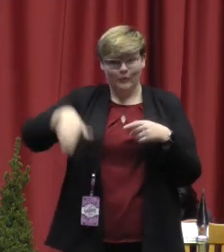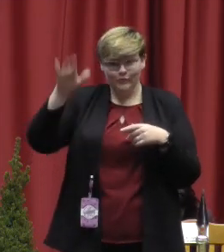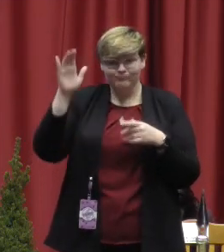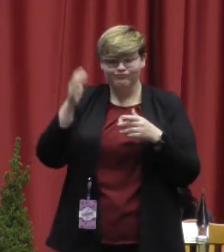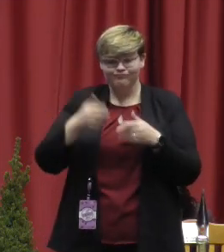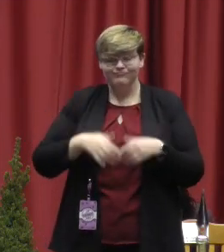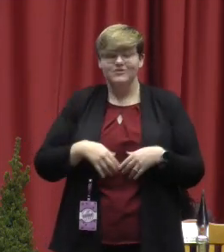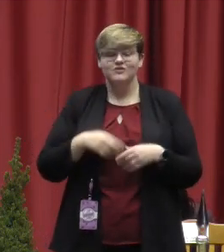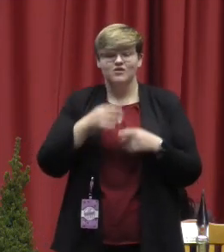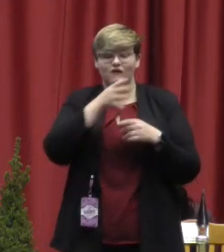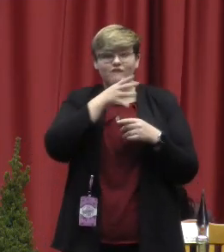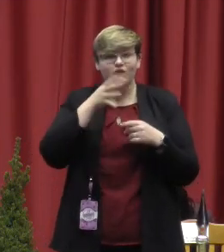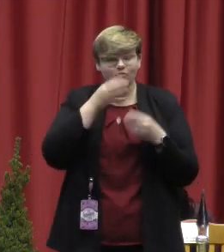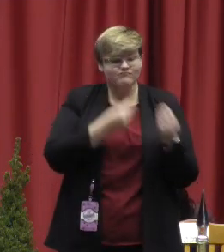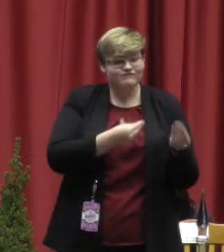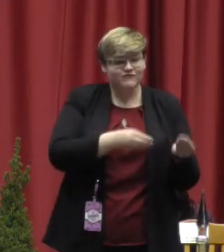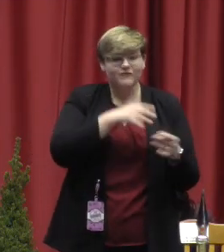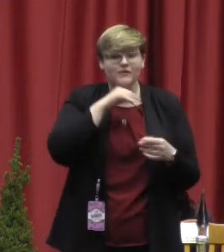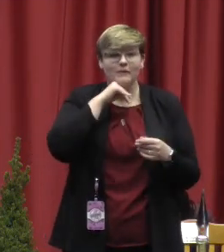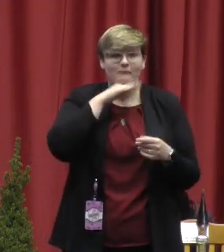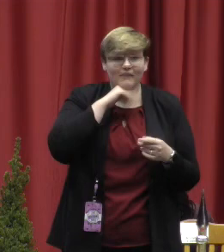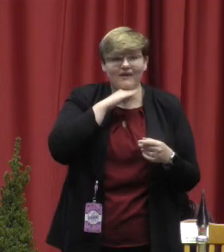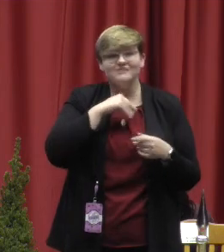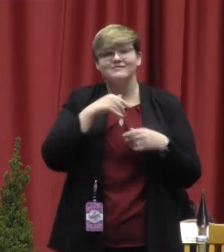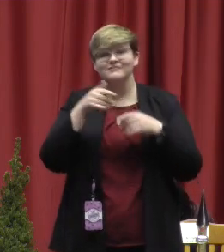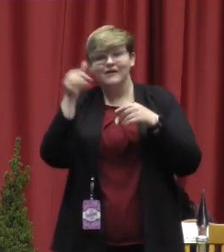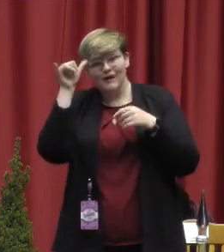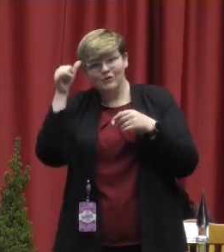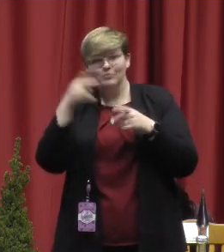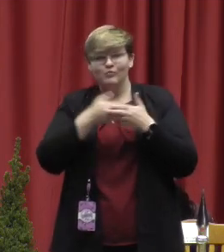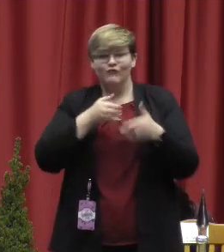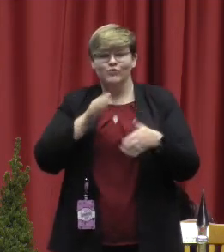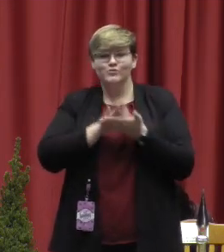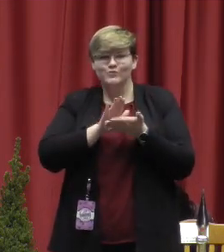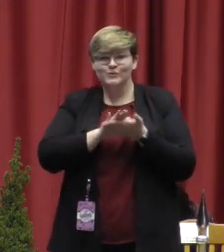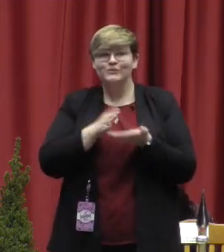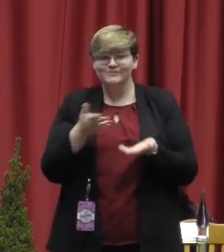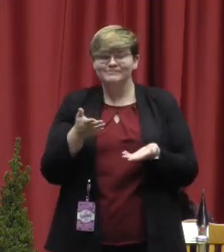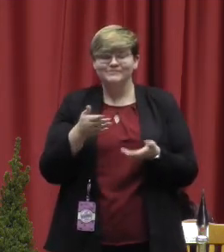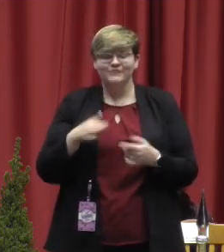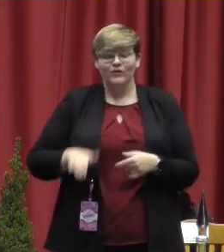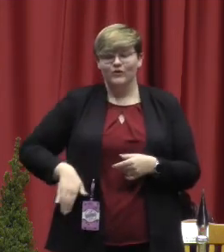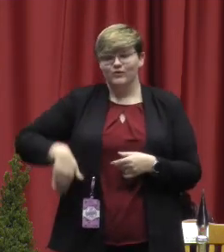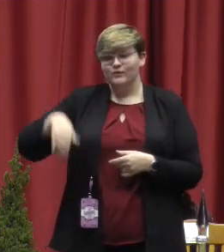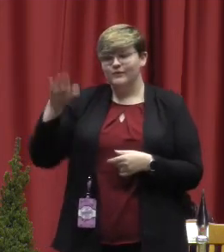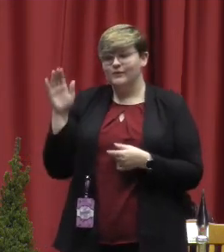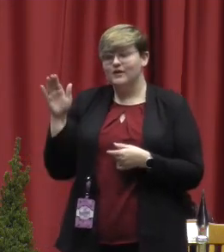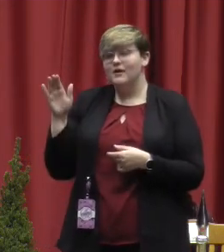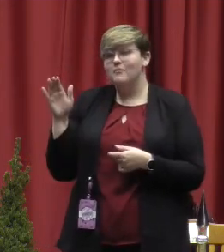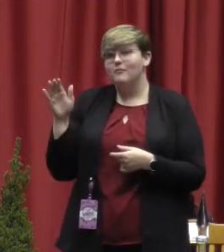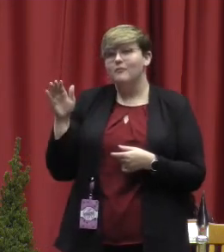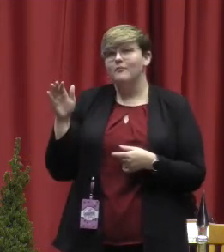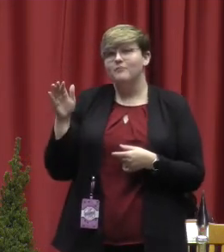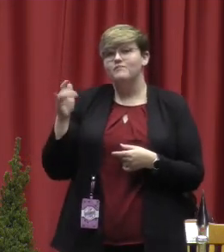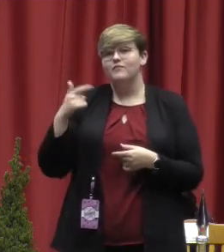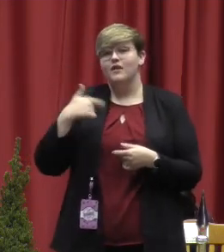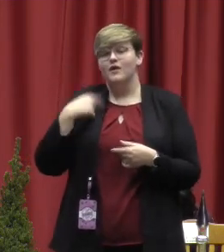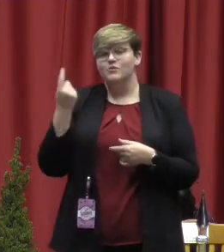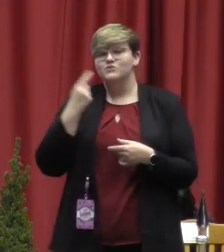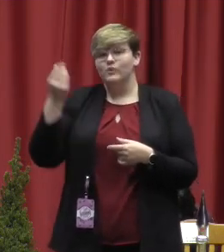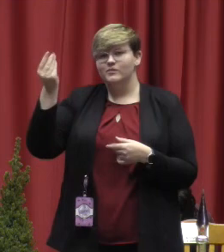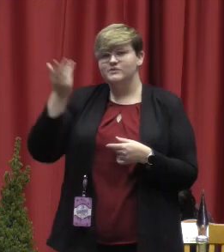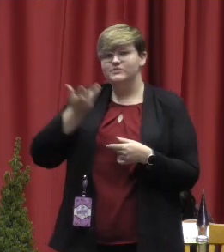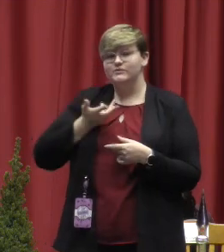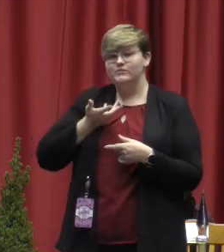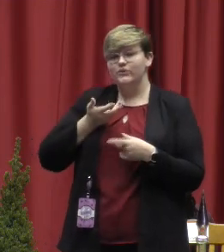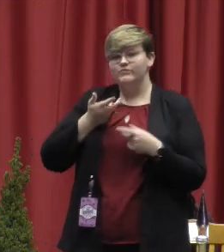talking feeding pigs and cows before I go to school. Growing up, you know, I was always told